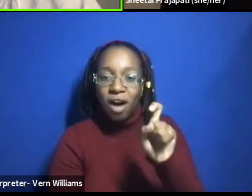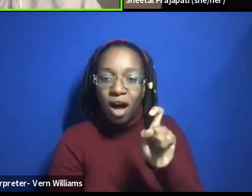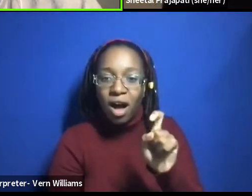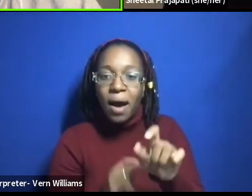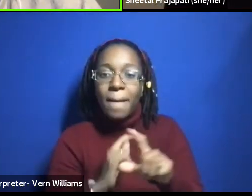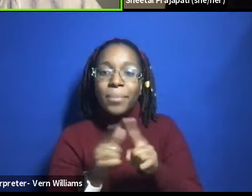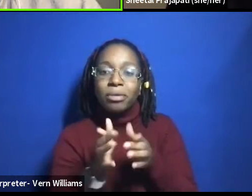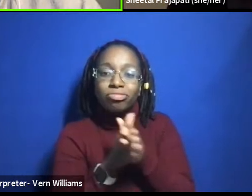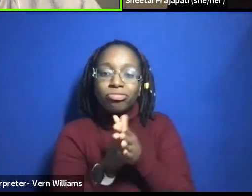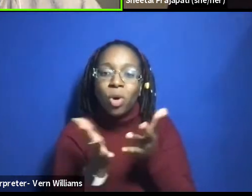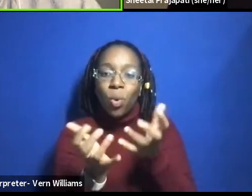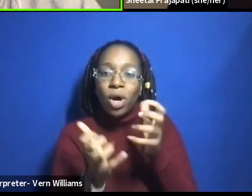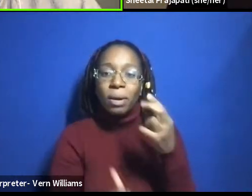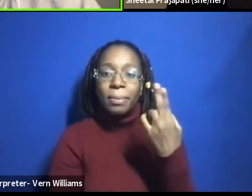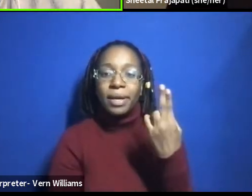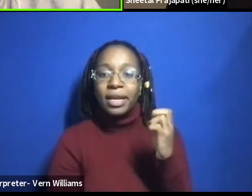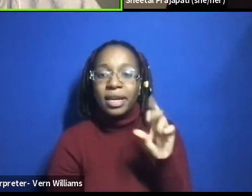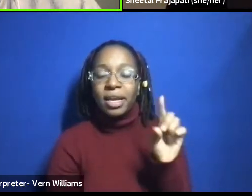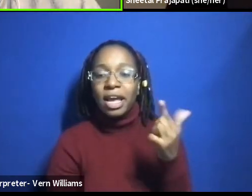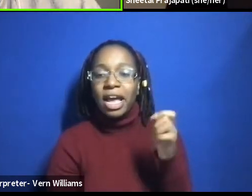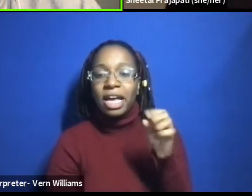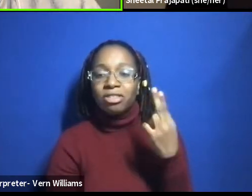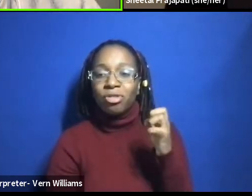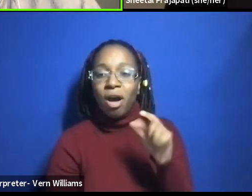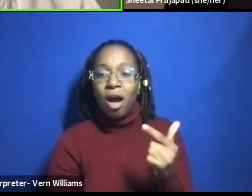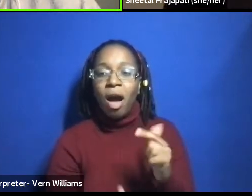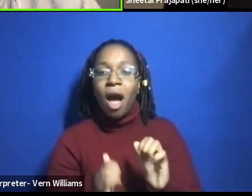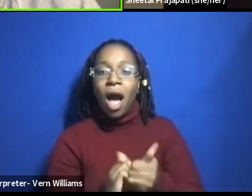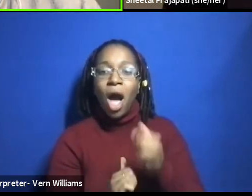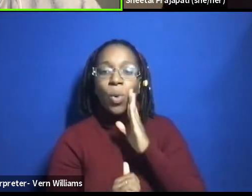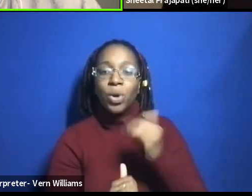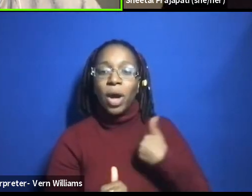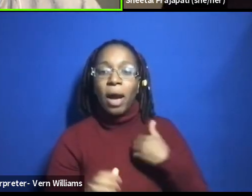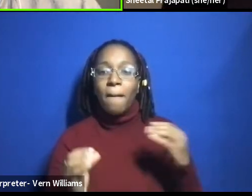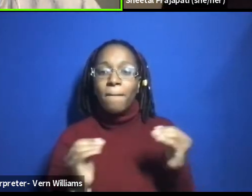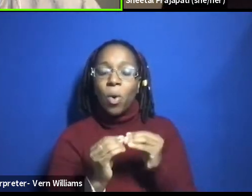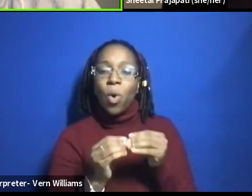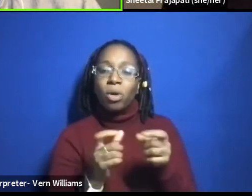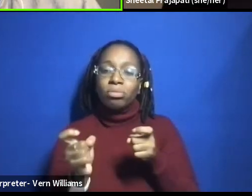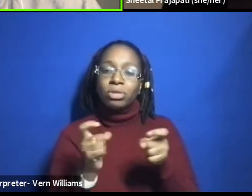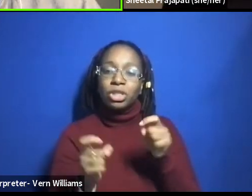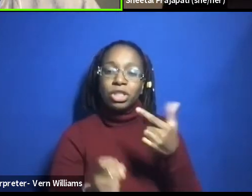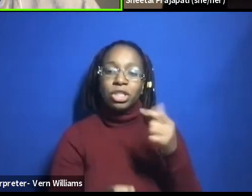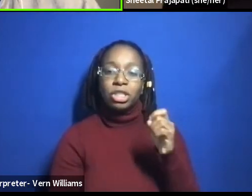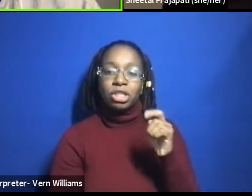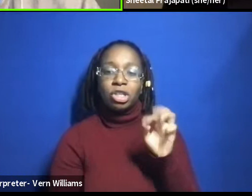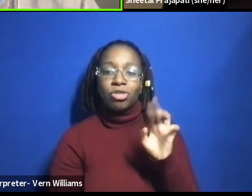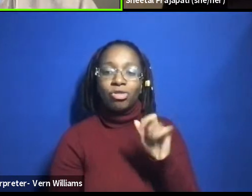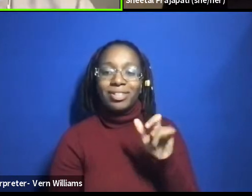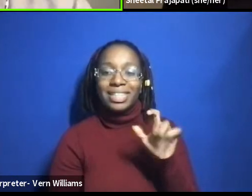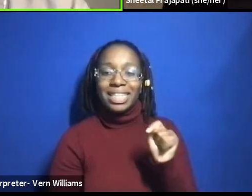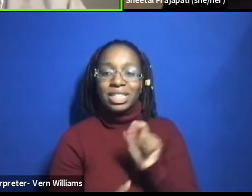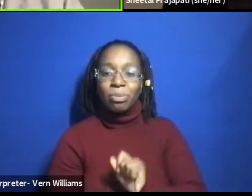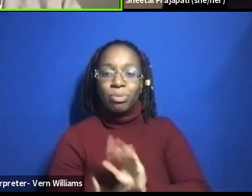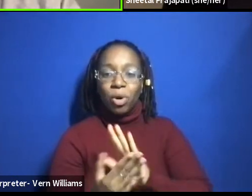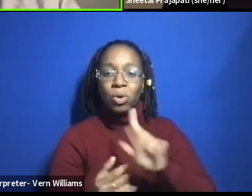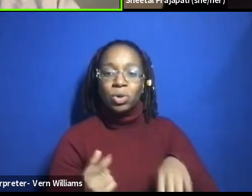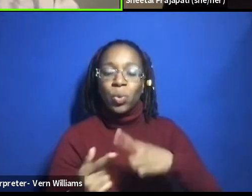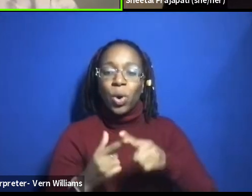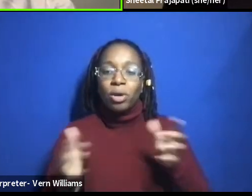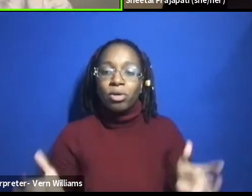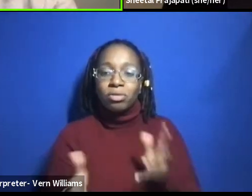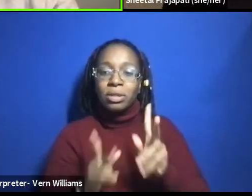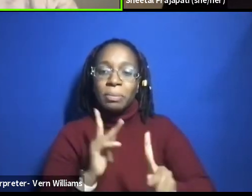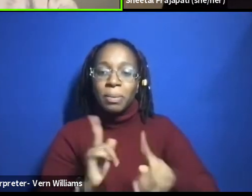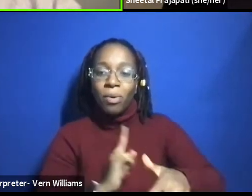hedgehog, how would you suggest maintaining a generalist approach while encouraging those around you who aren't to embrace